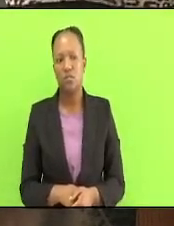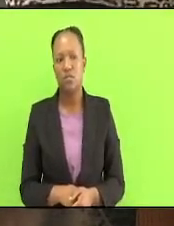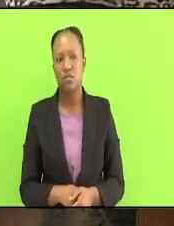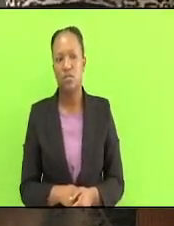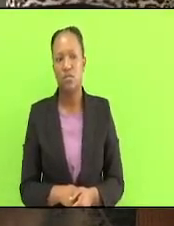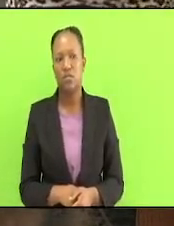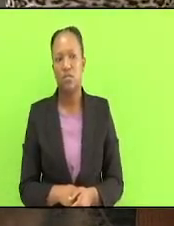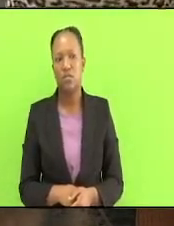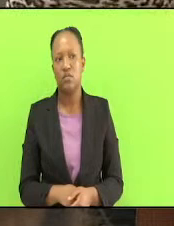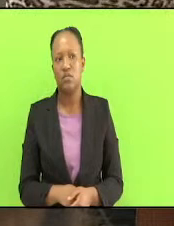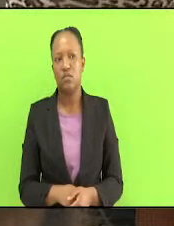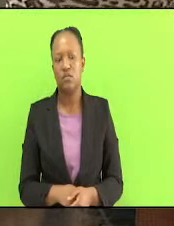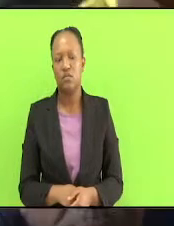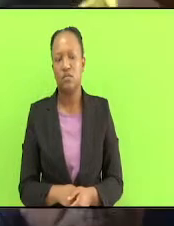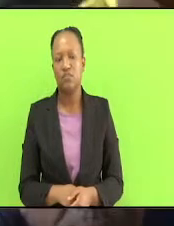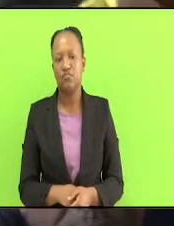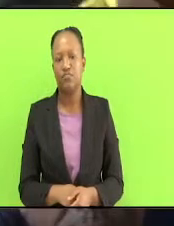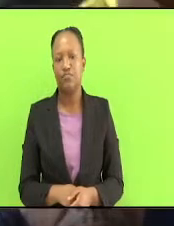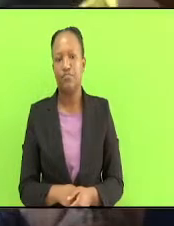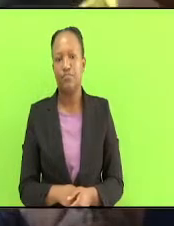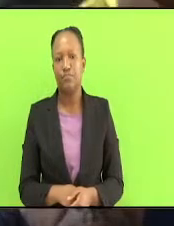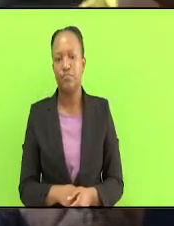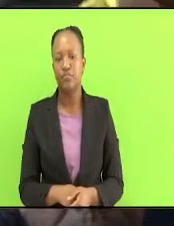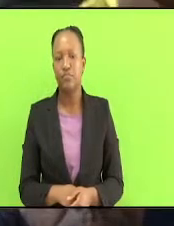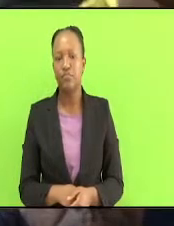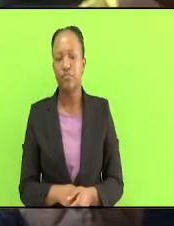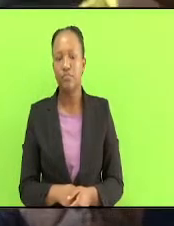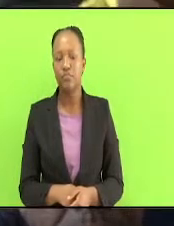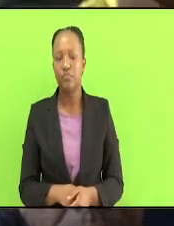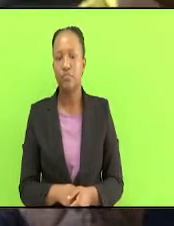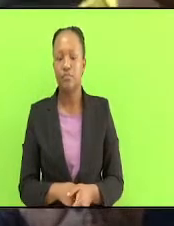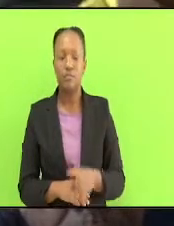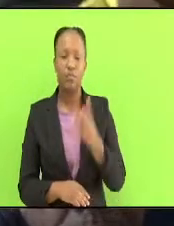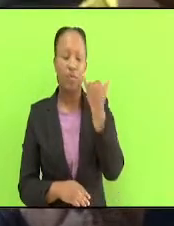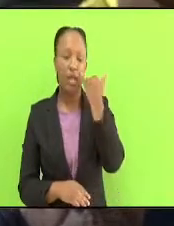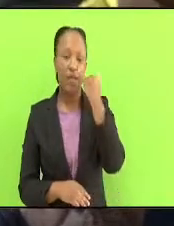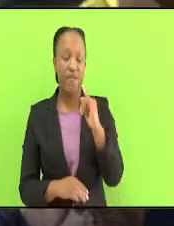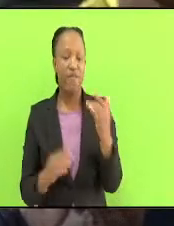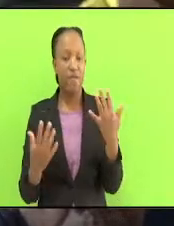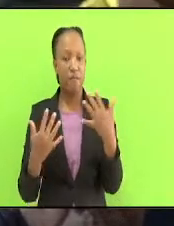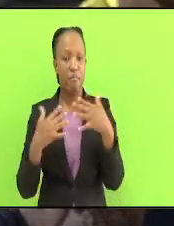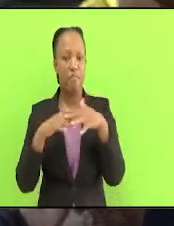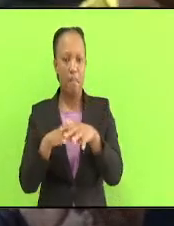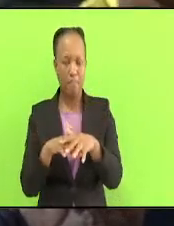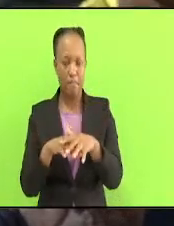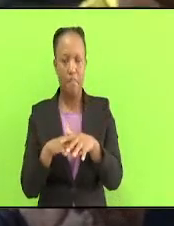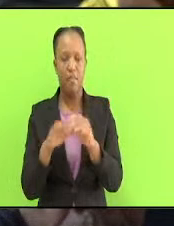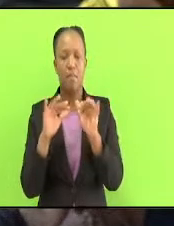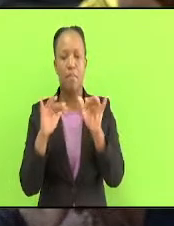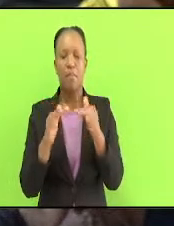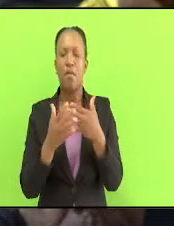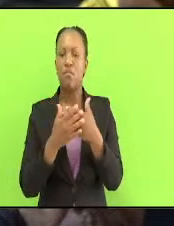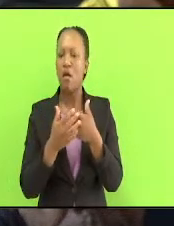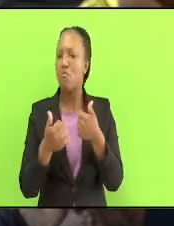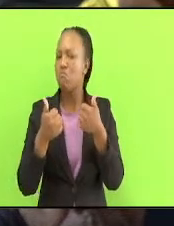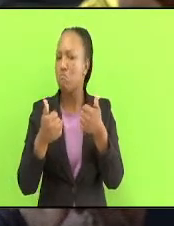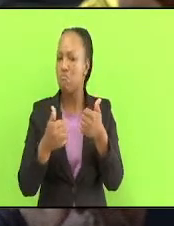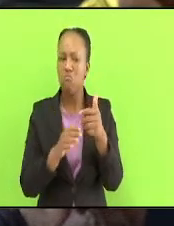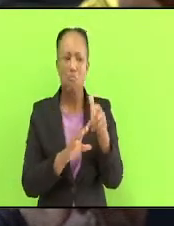Because if they are combined, at least batho ba ka kgona go participate